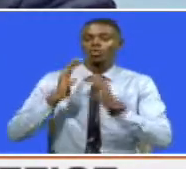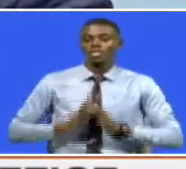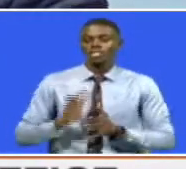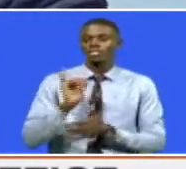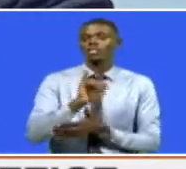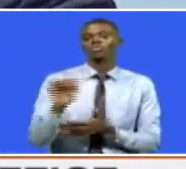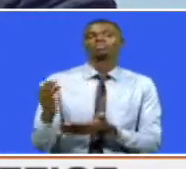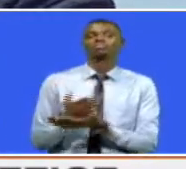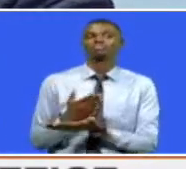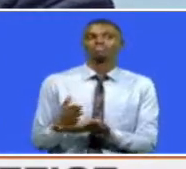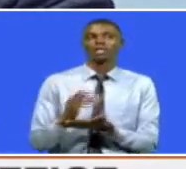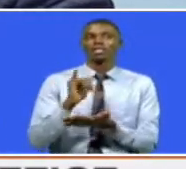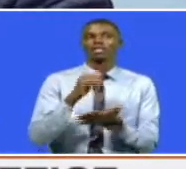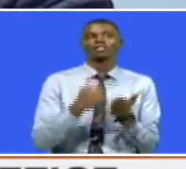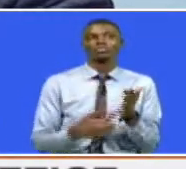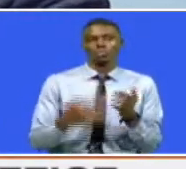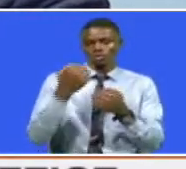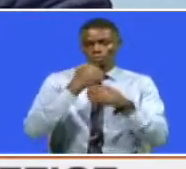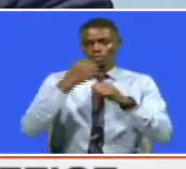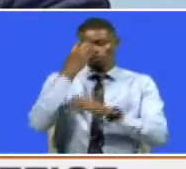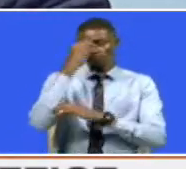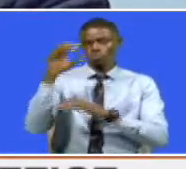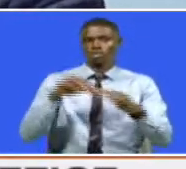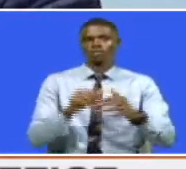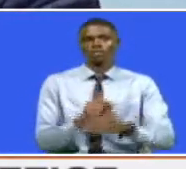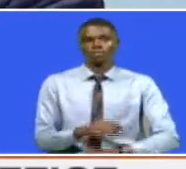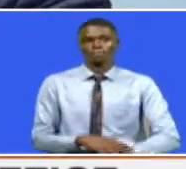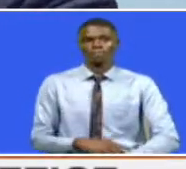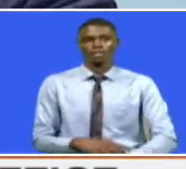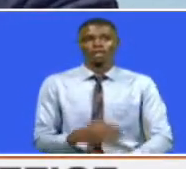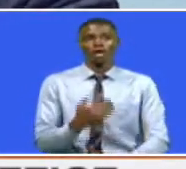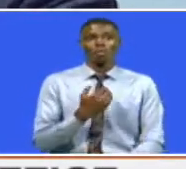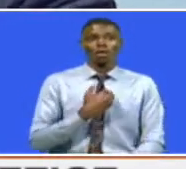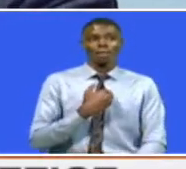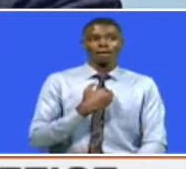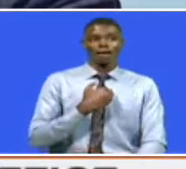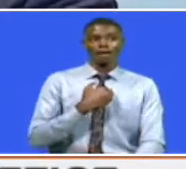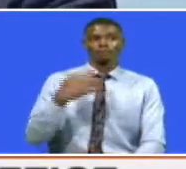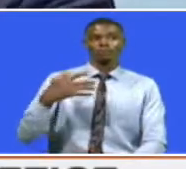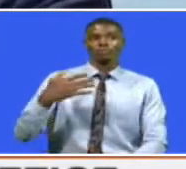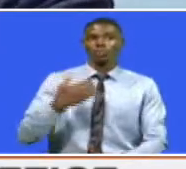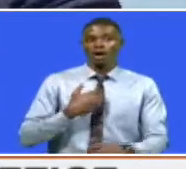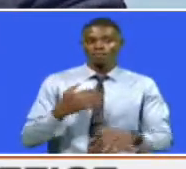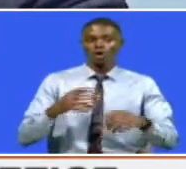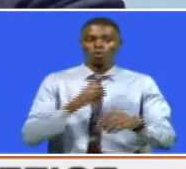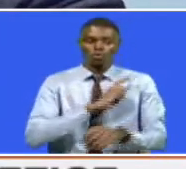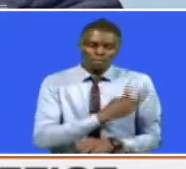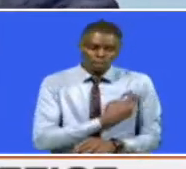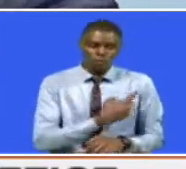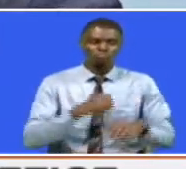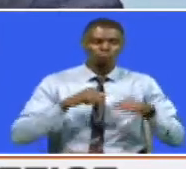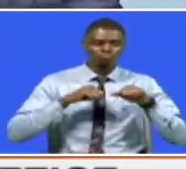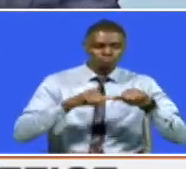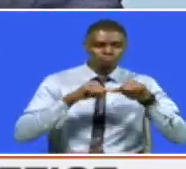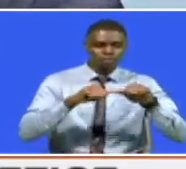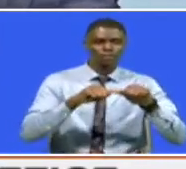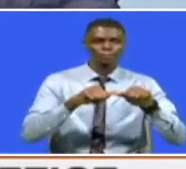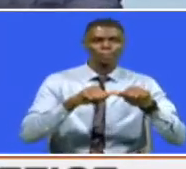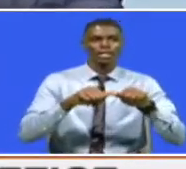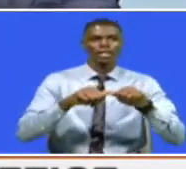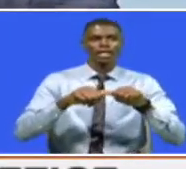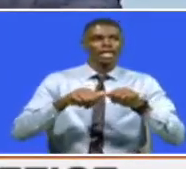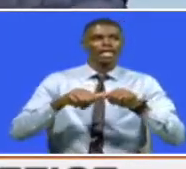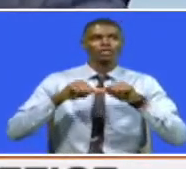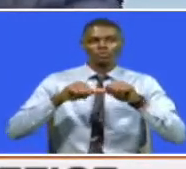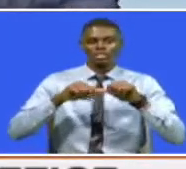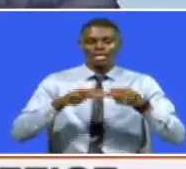segments. That is exactly what William Ruto is doing, that we have to hold constant consultations. We have to constantly analyze